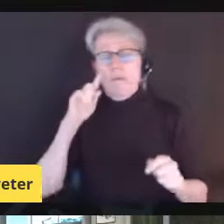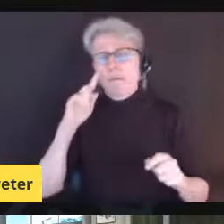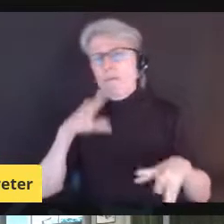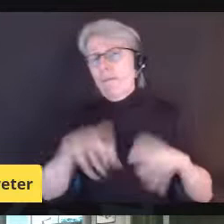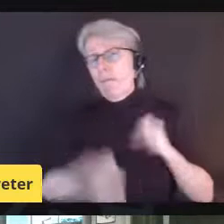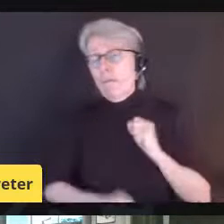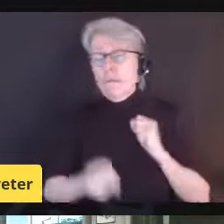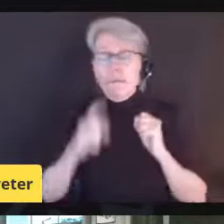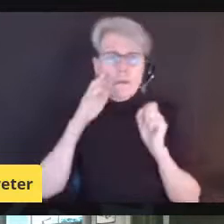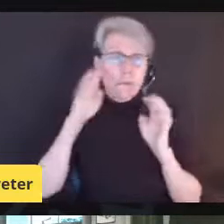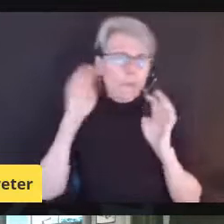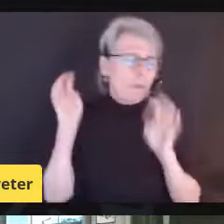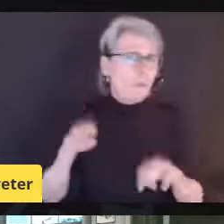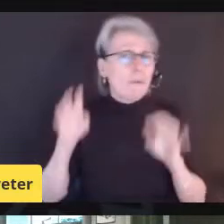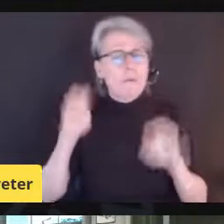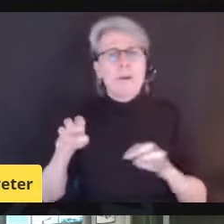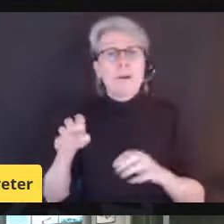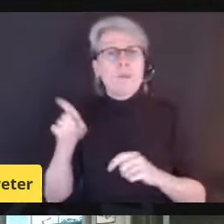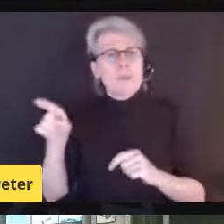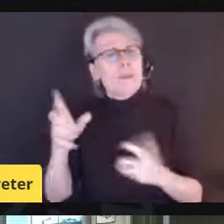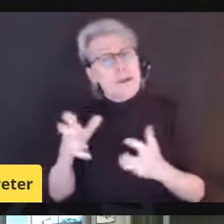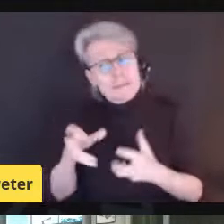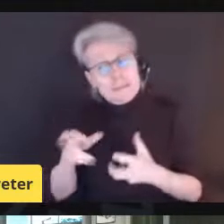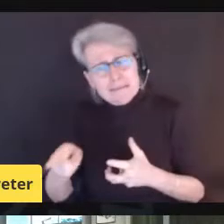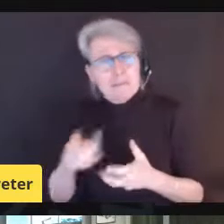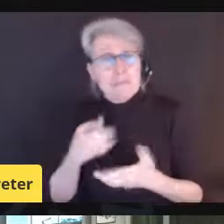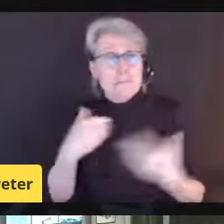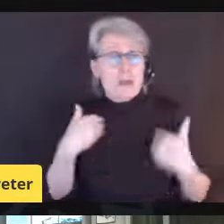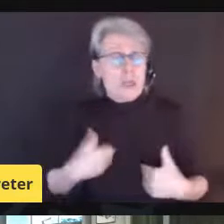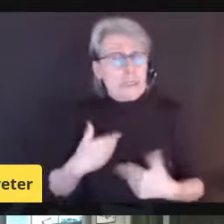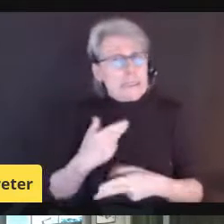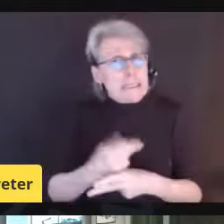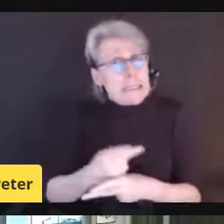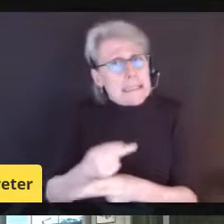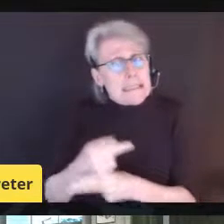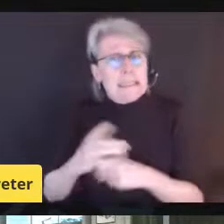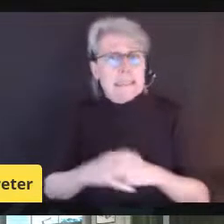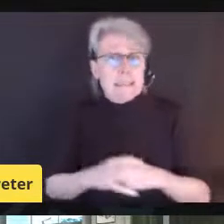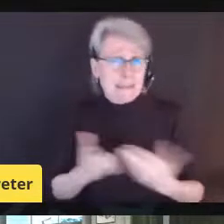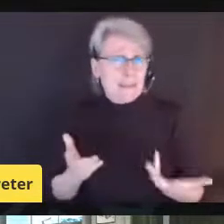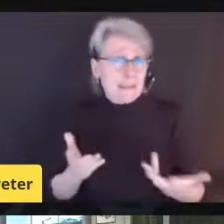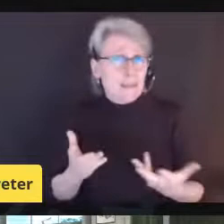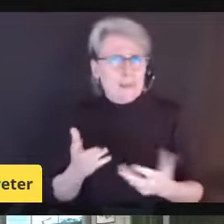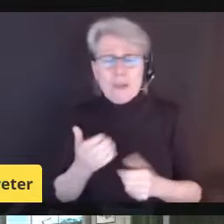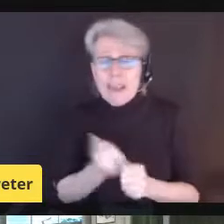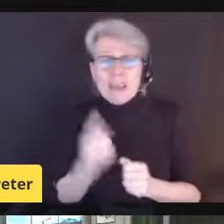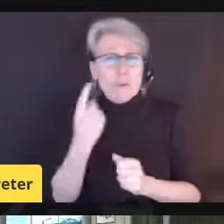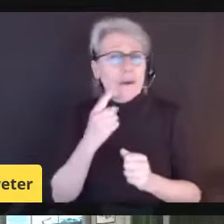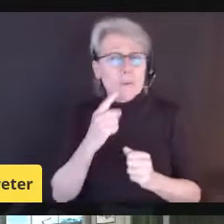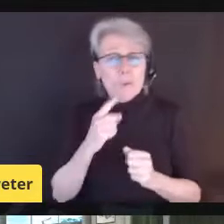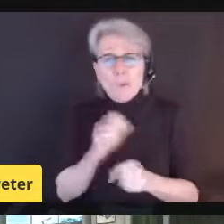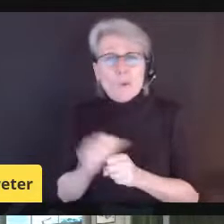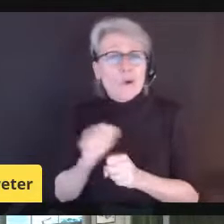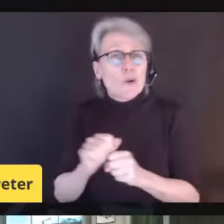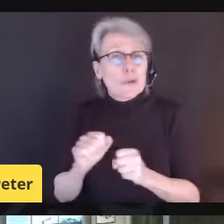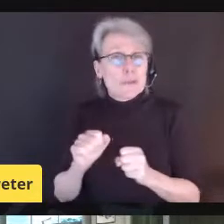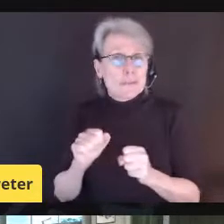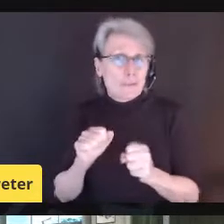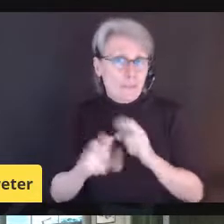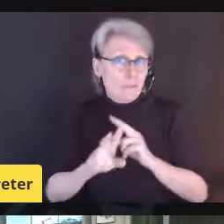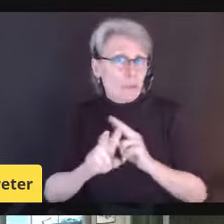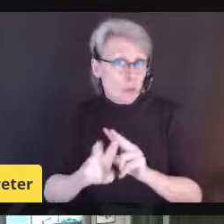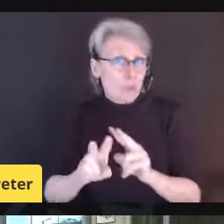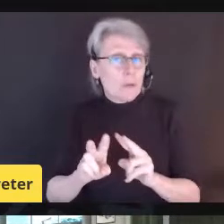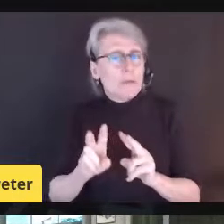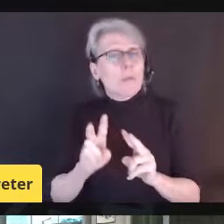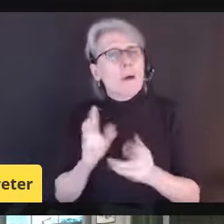The desire and want in every department and every person who does different things is to make those days